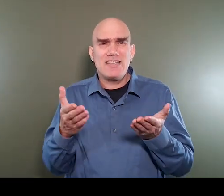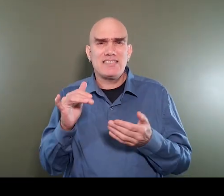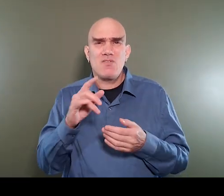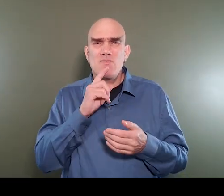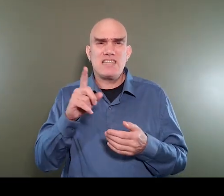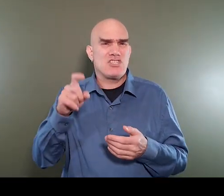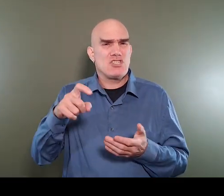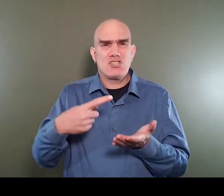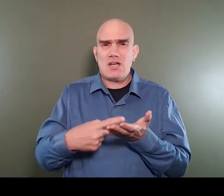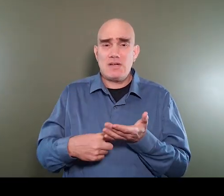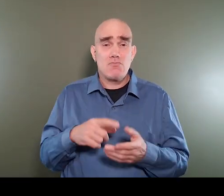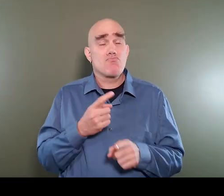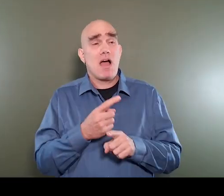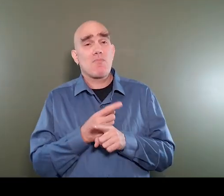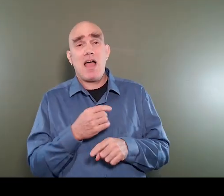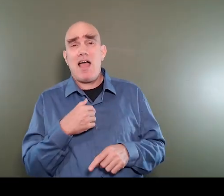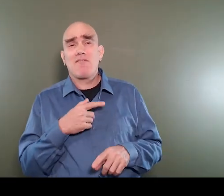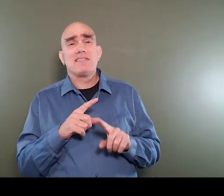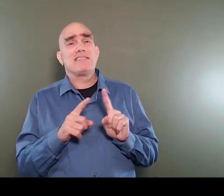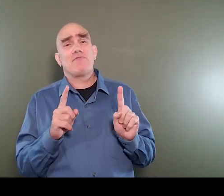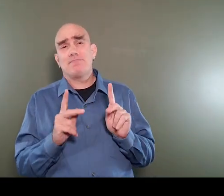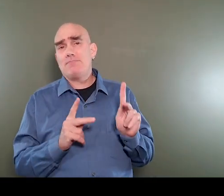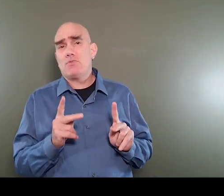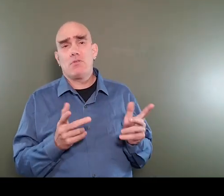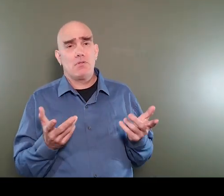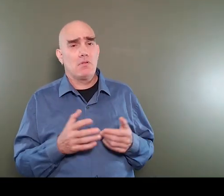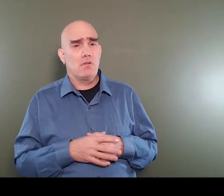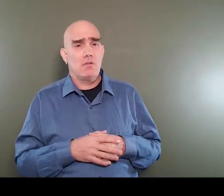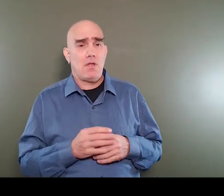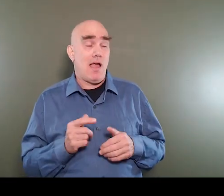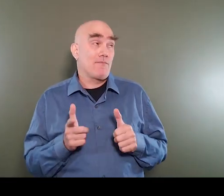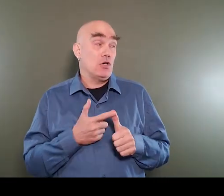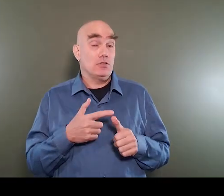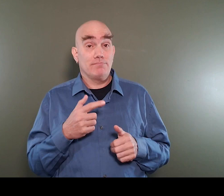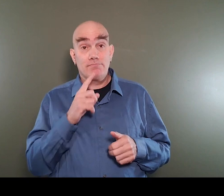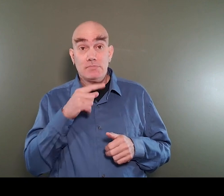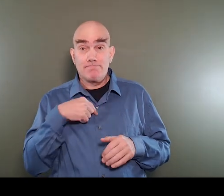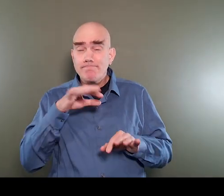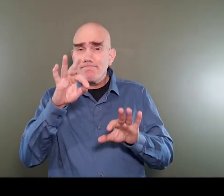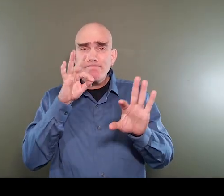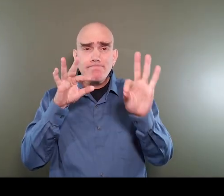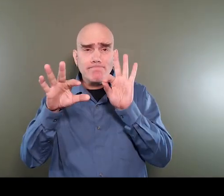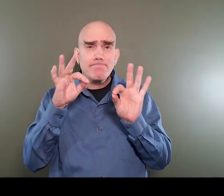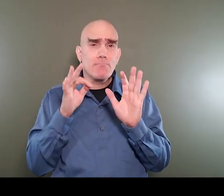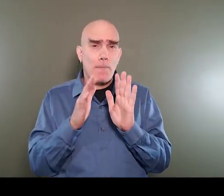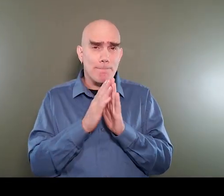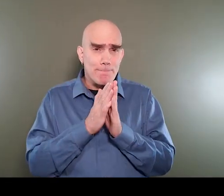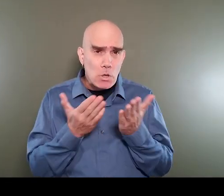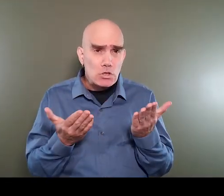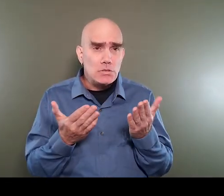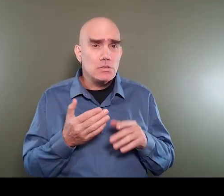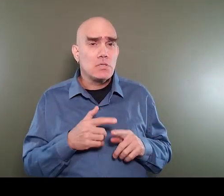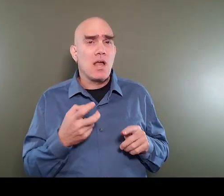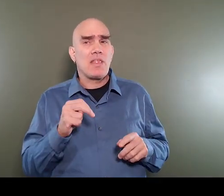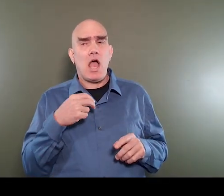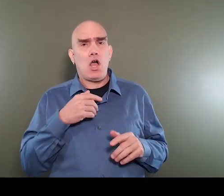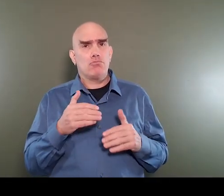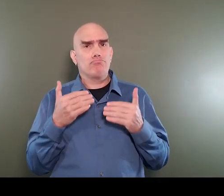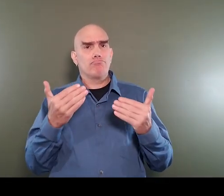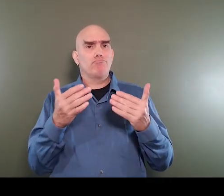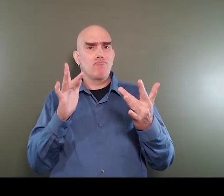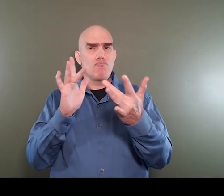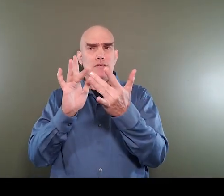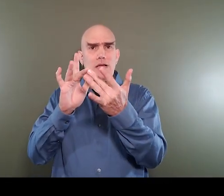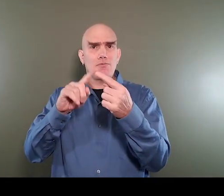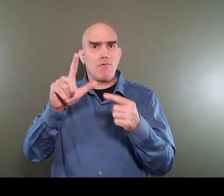talked about. Yeah. And we got different people. Well, at first I was finding all the books, but